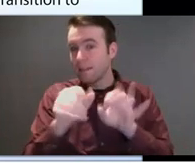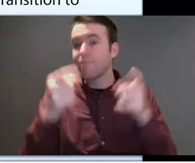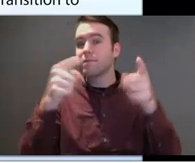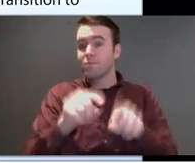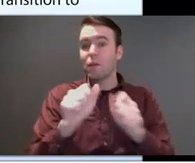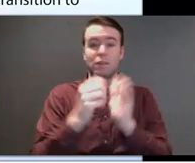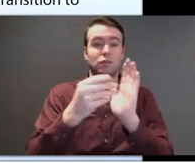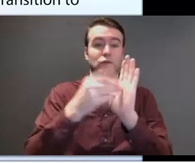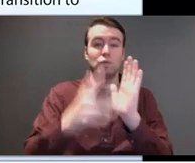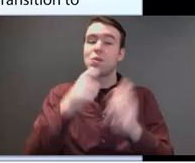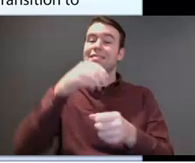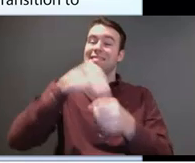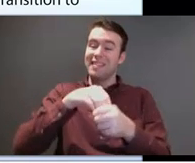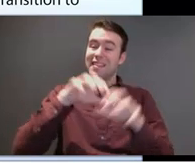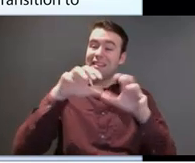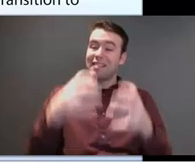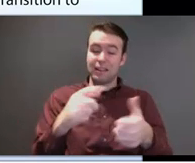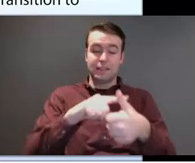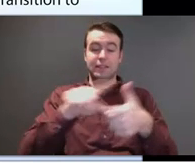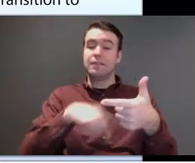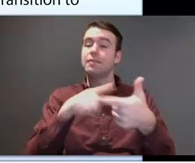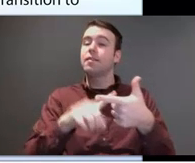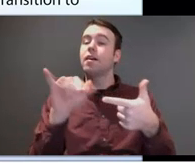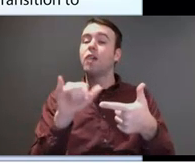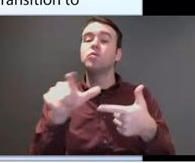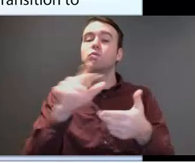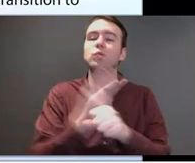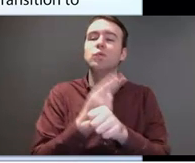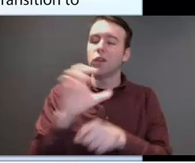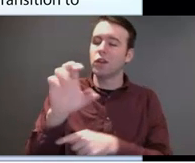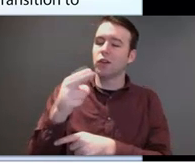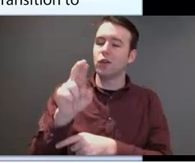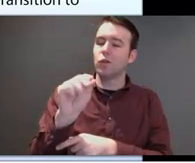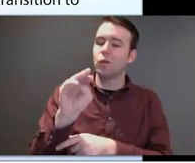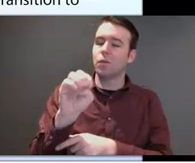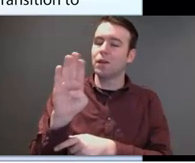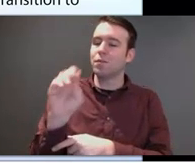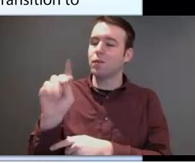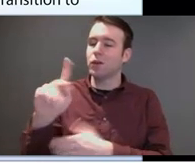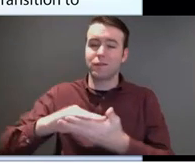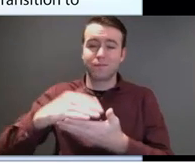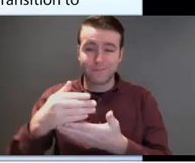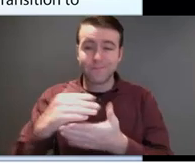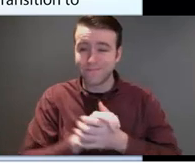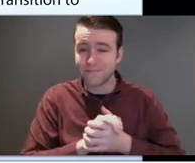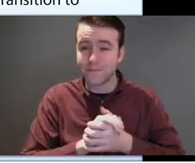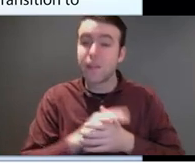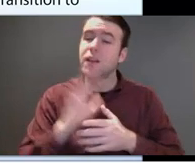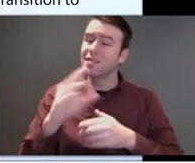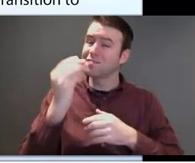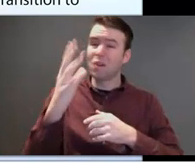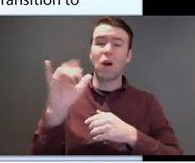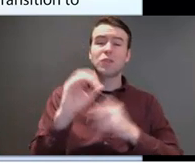with students who are in the class in addition to using their Chromebook. So, teachers may